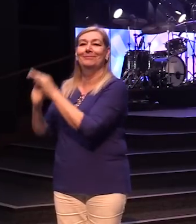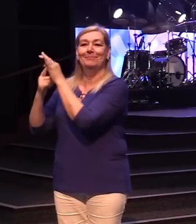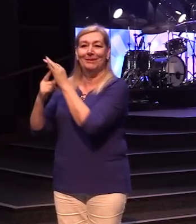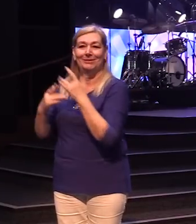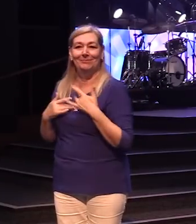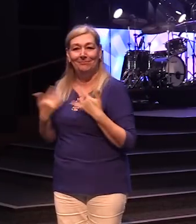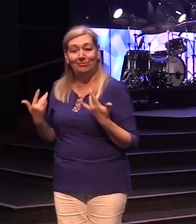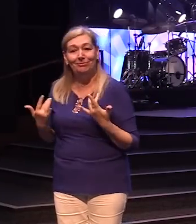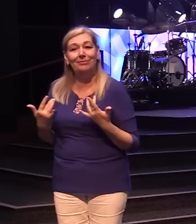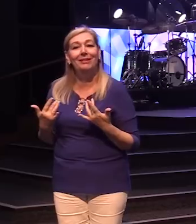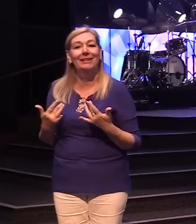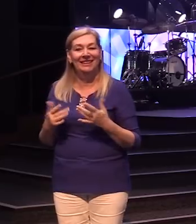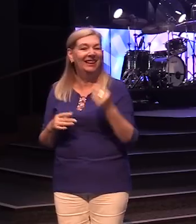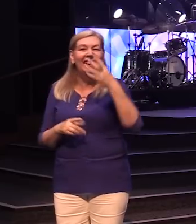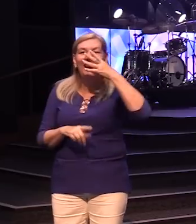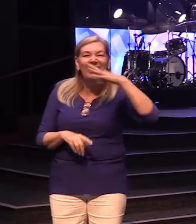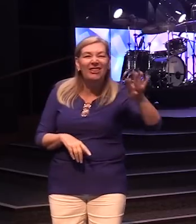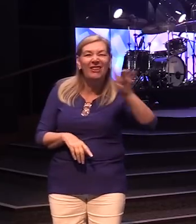Ignore Dave Ramsey.